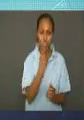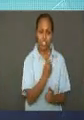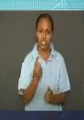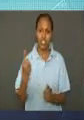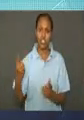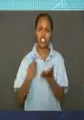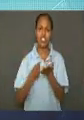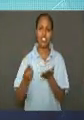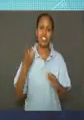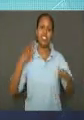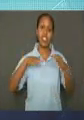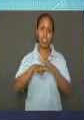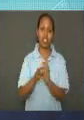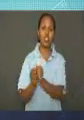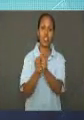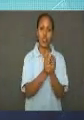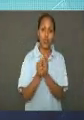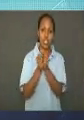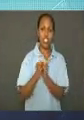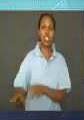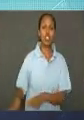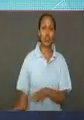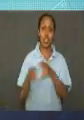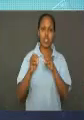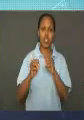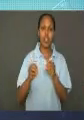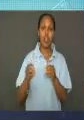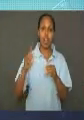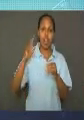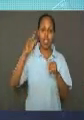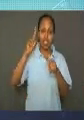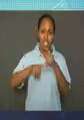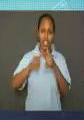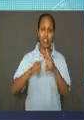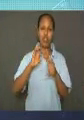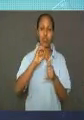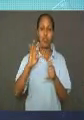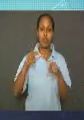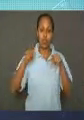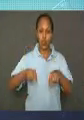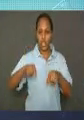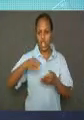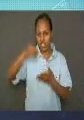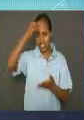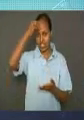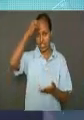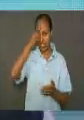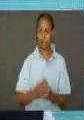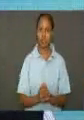these gates with the students at the end of today's